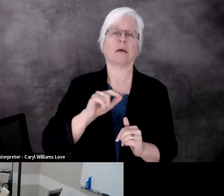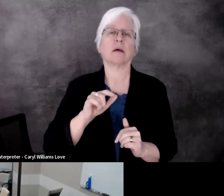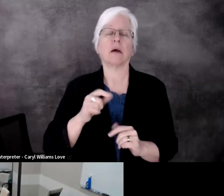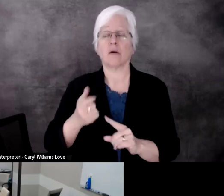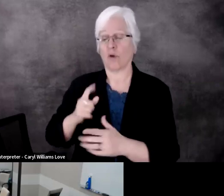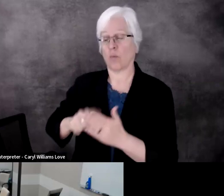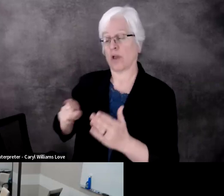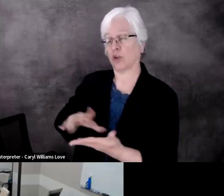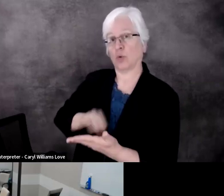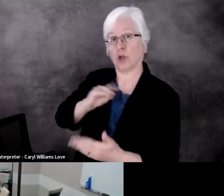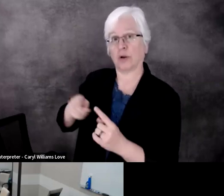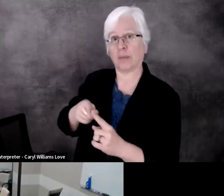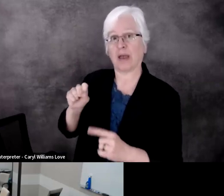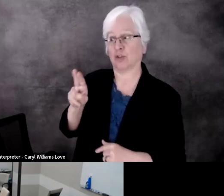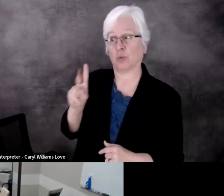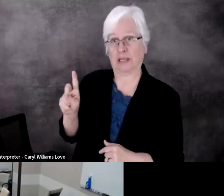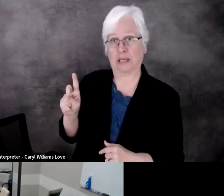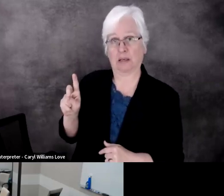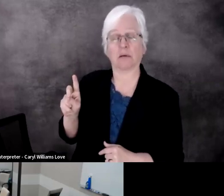about SUD and your takeaways,